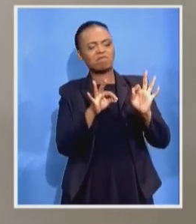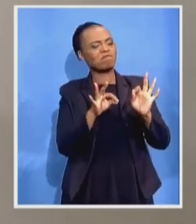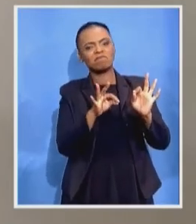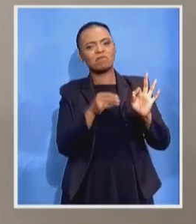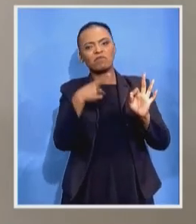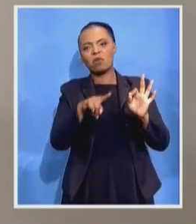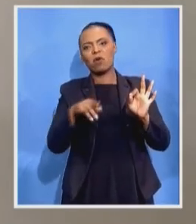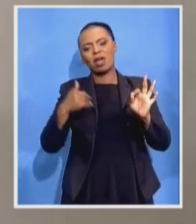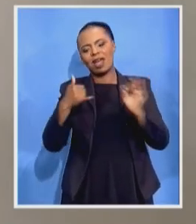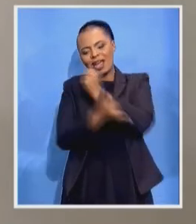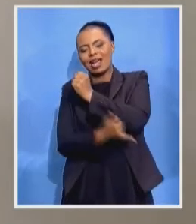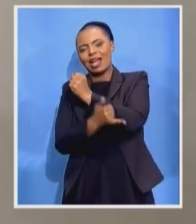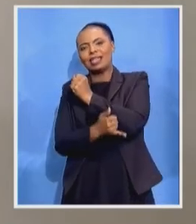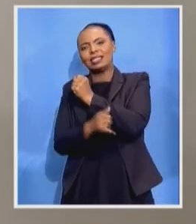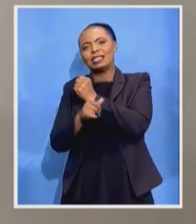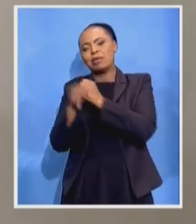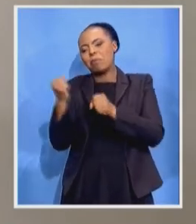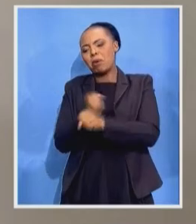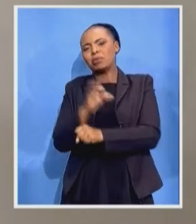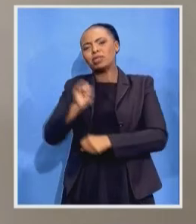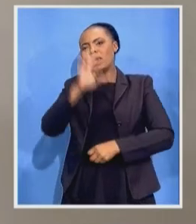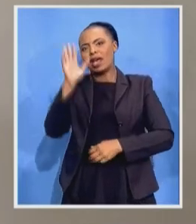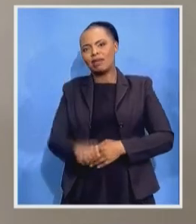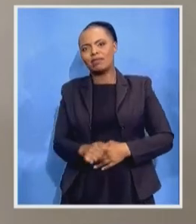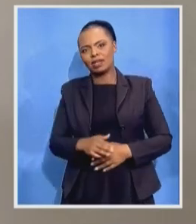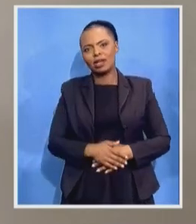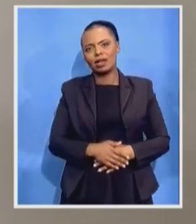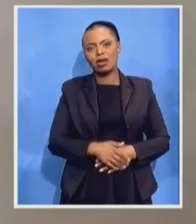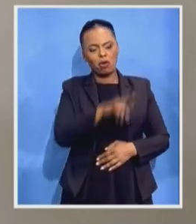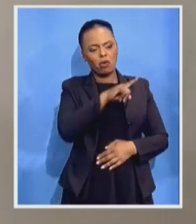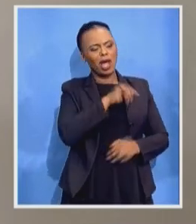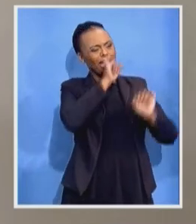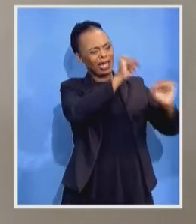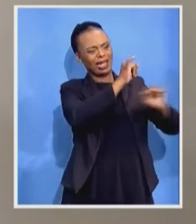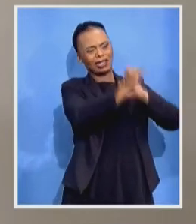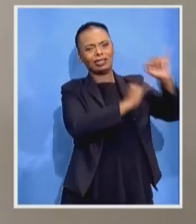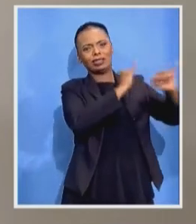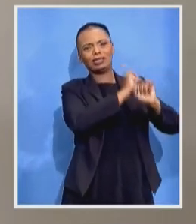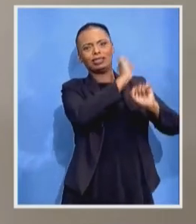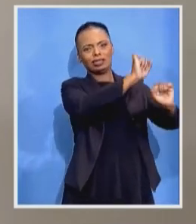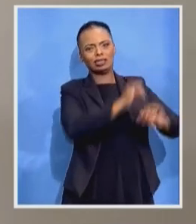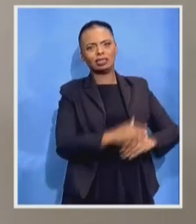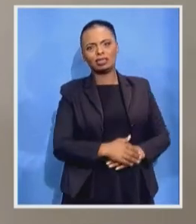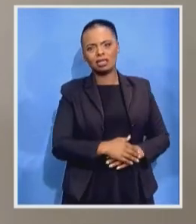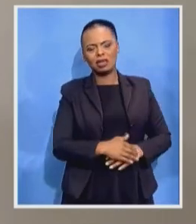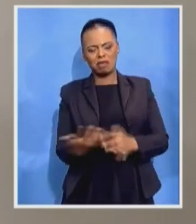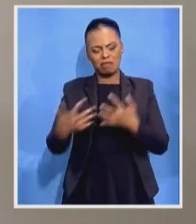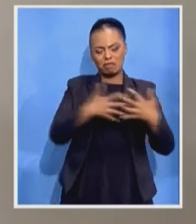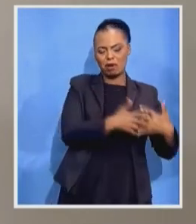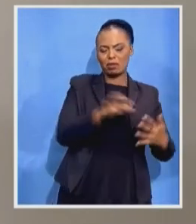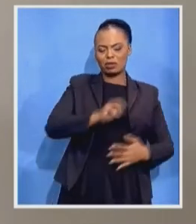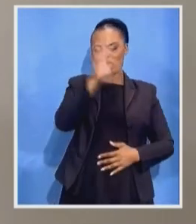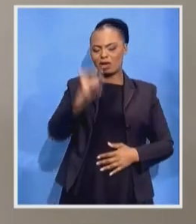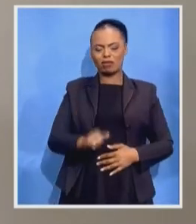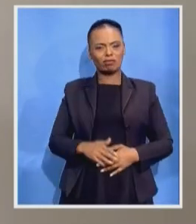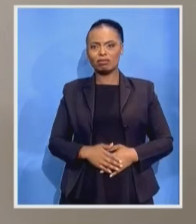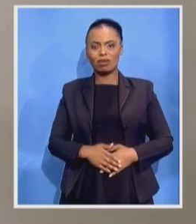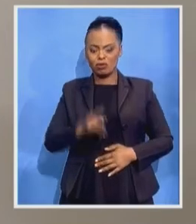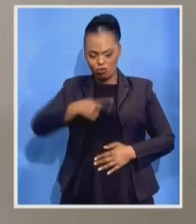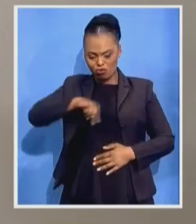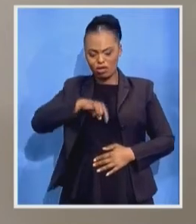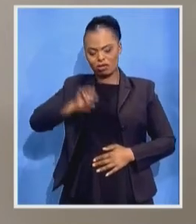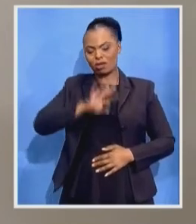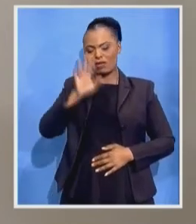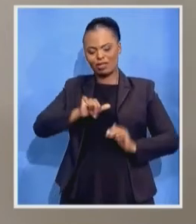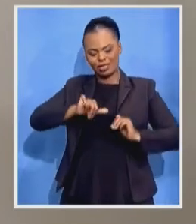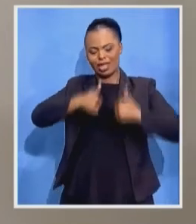answer to the huge developmental challenges that we face as a country. The budget cuts to